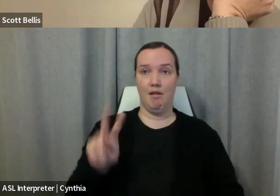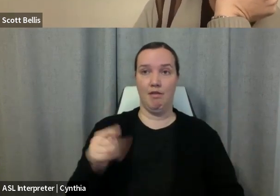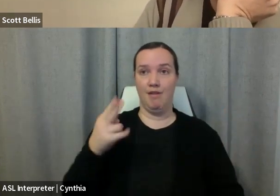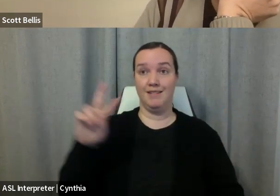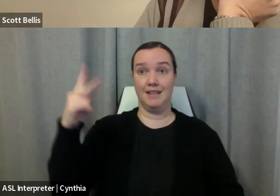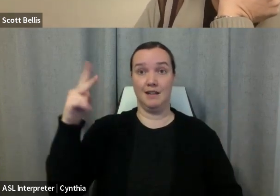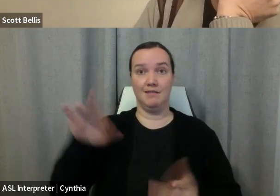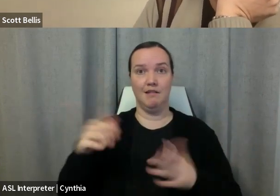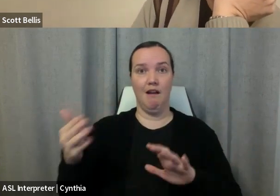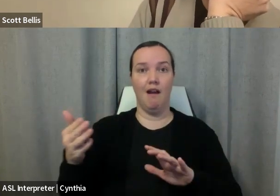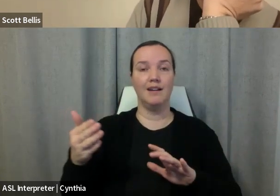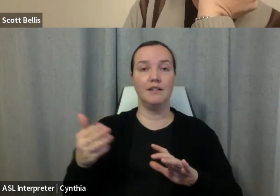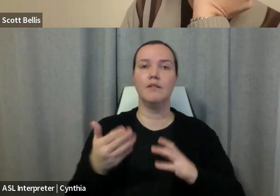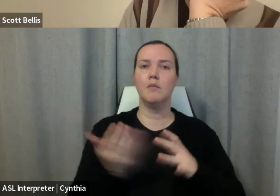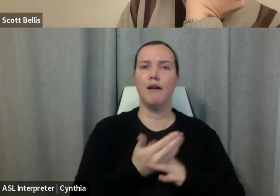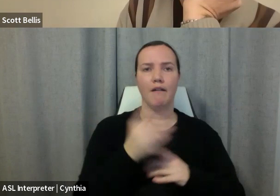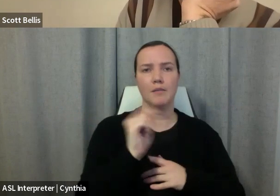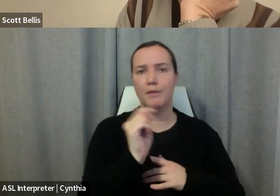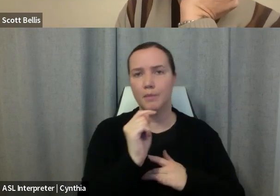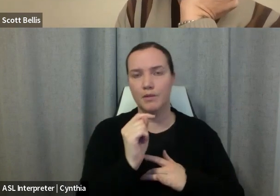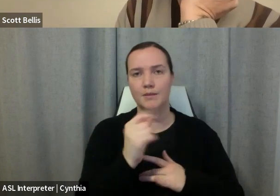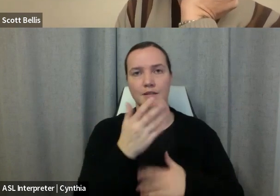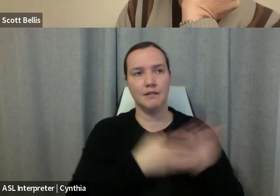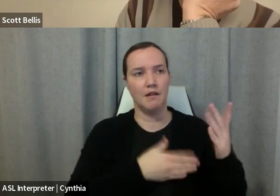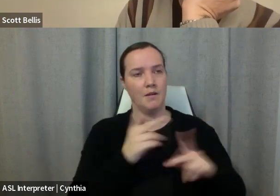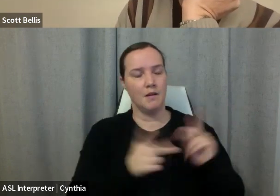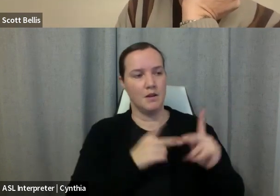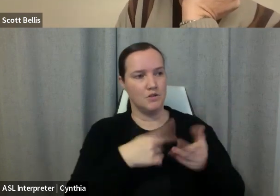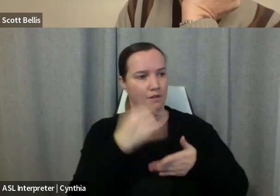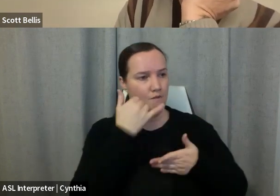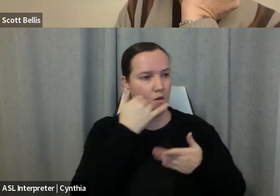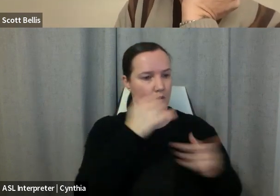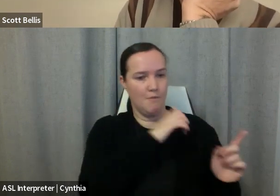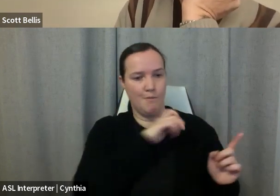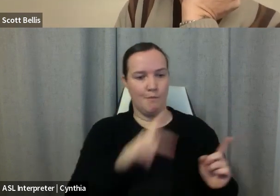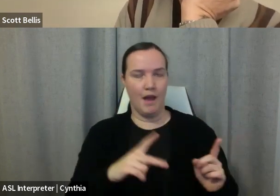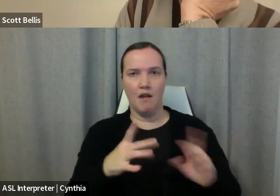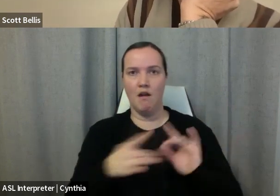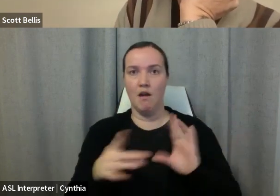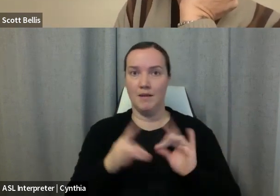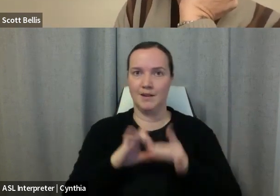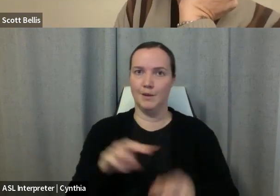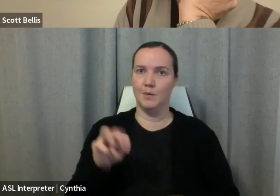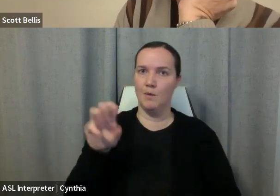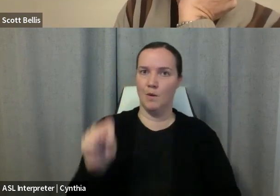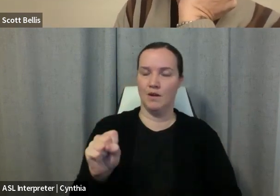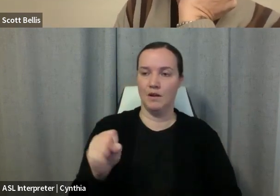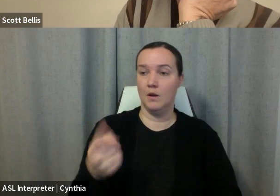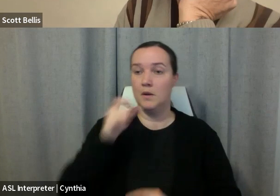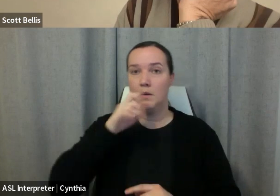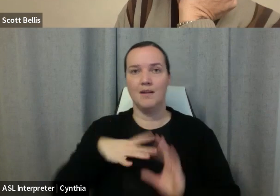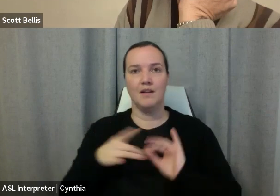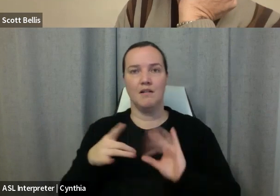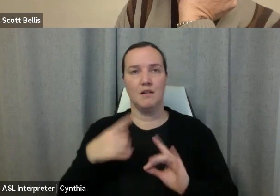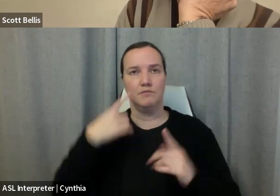the bio break, meaning you go bathroom break, cast members check their phones and come back to the rehearsal room commenting on the news. One woman says weepily